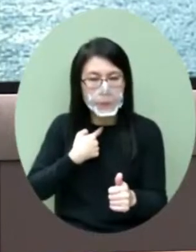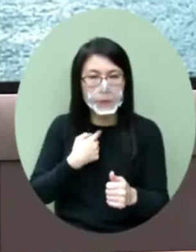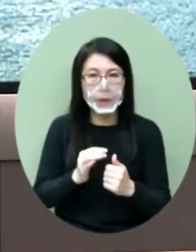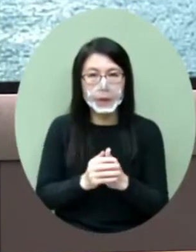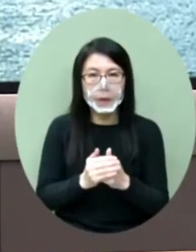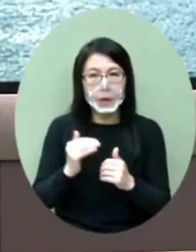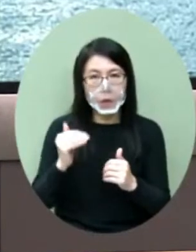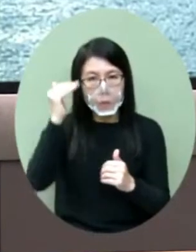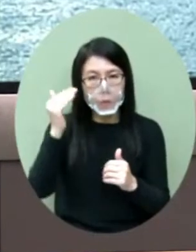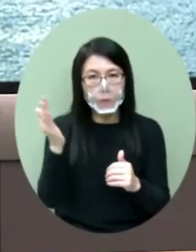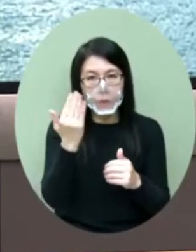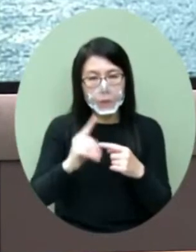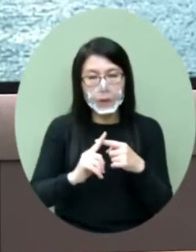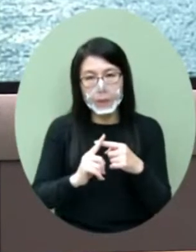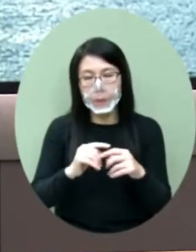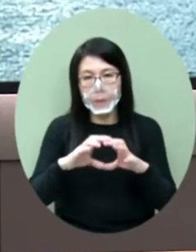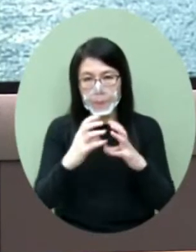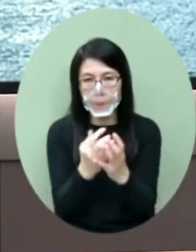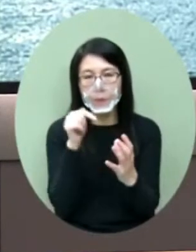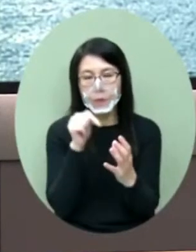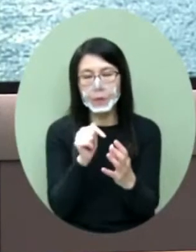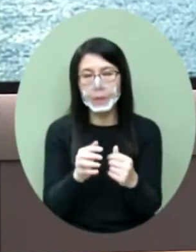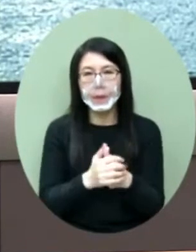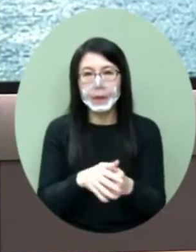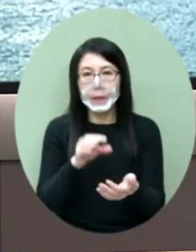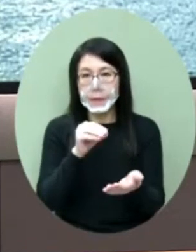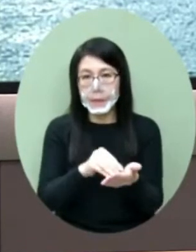Priority is given to high-risk groups.